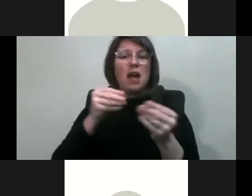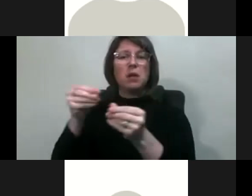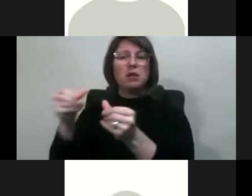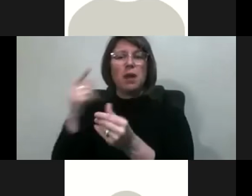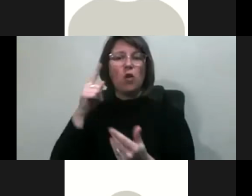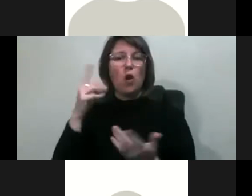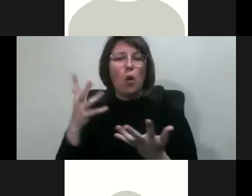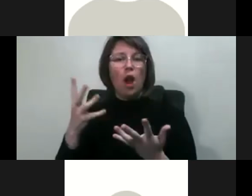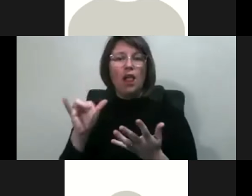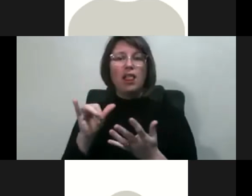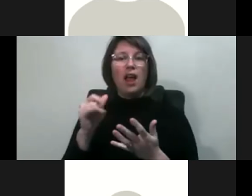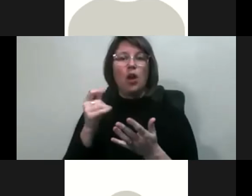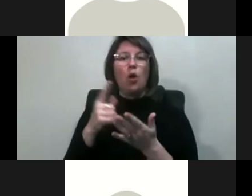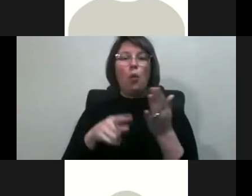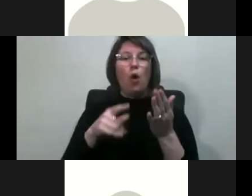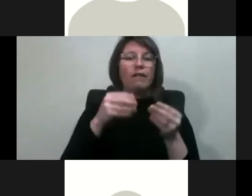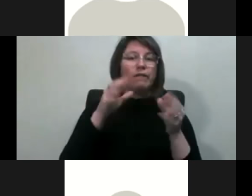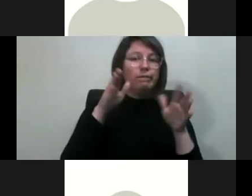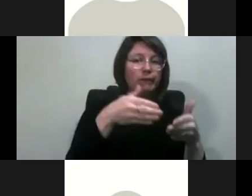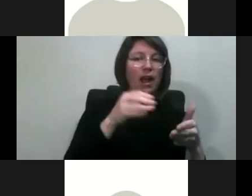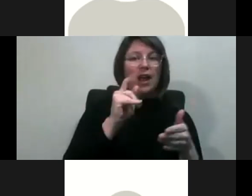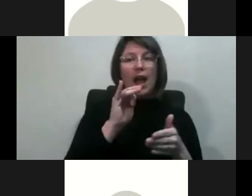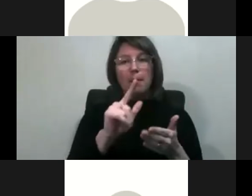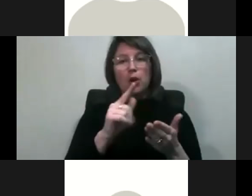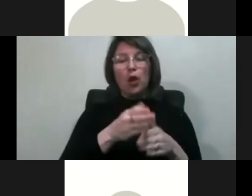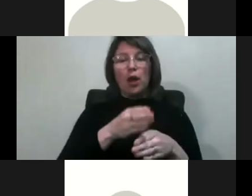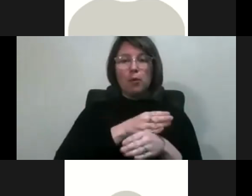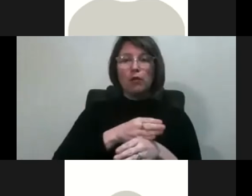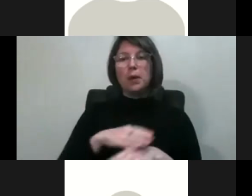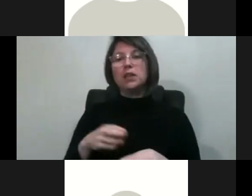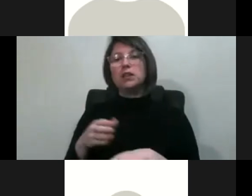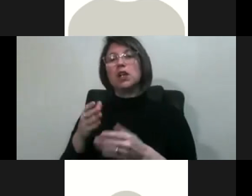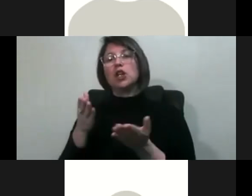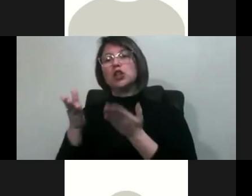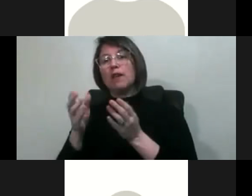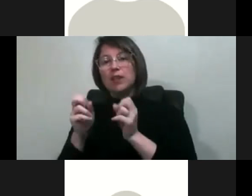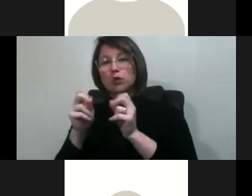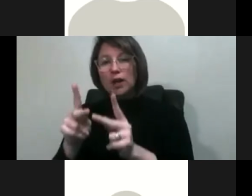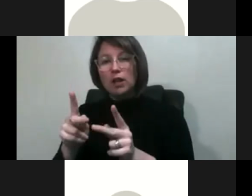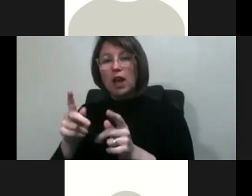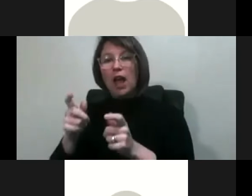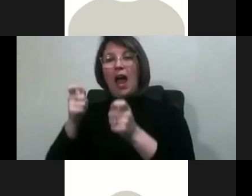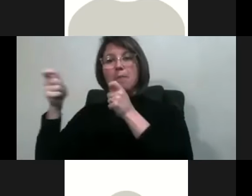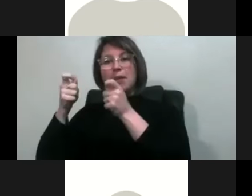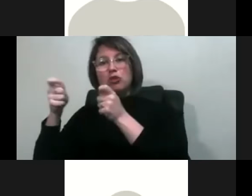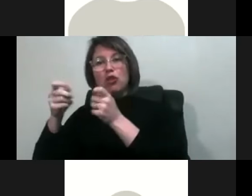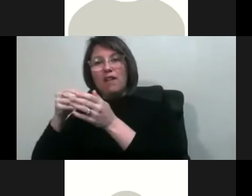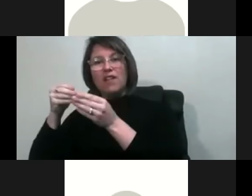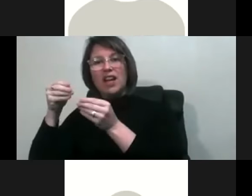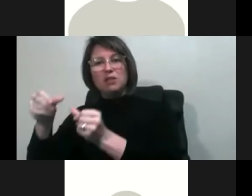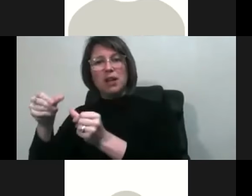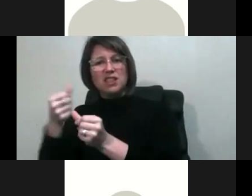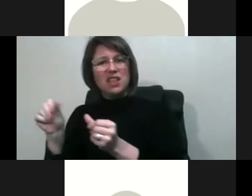like, how much money is going toward capital improvements? How much money is going toward service restoration? How much money is going toward administrative expenses? Like, is there anywhere we can see that?